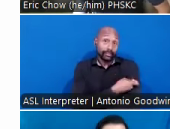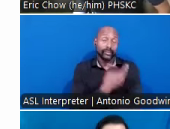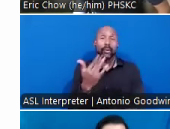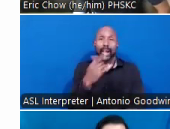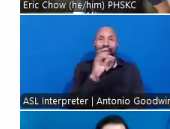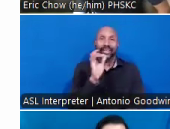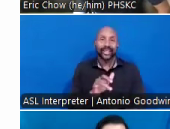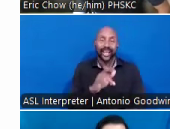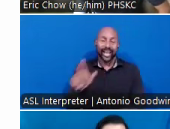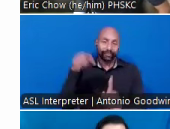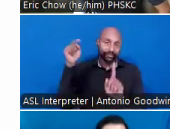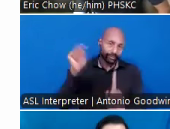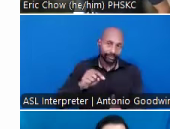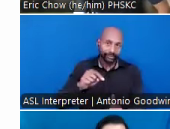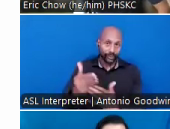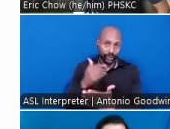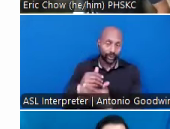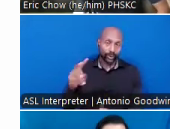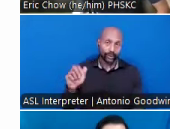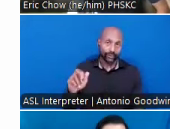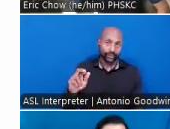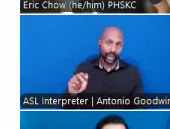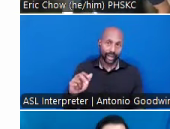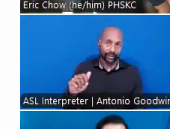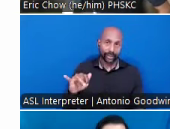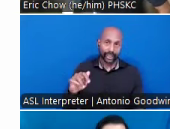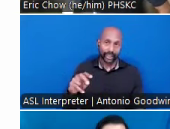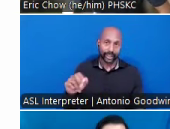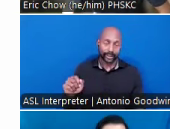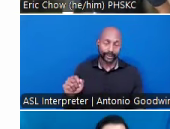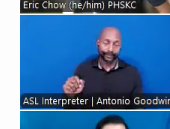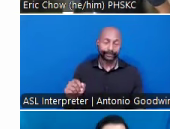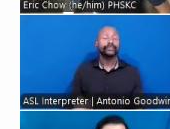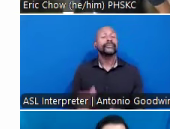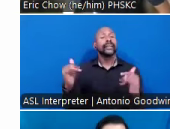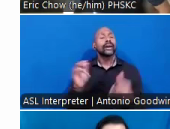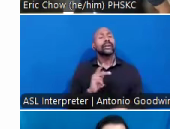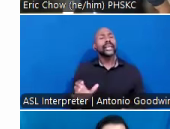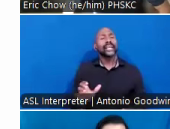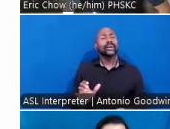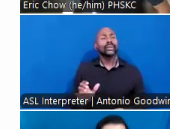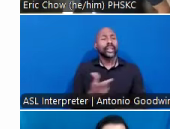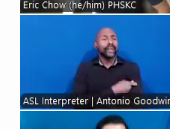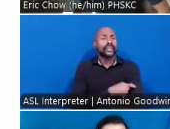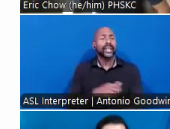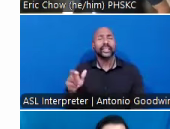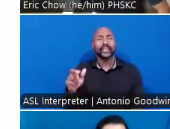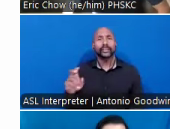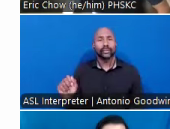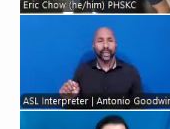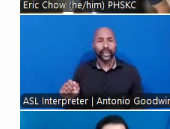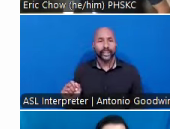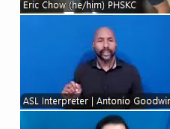have we been doing with vaccinations here in King County? So this summary looking at the percent of our county's residents